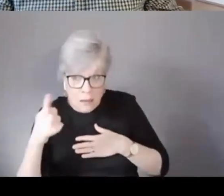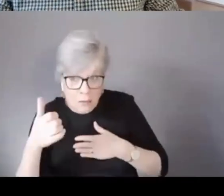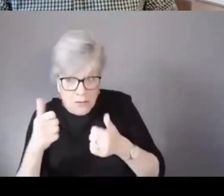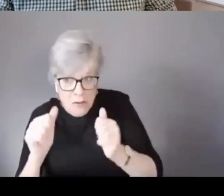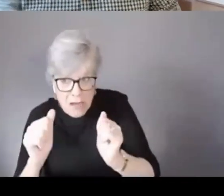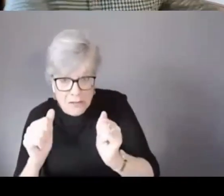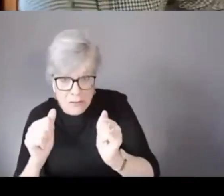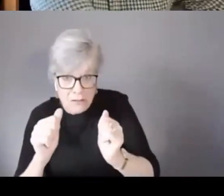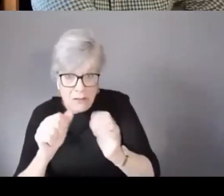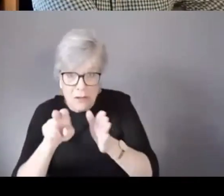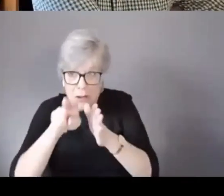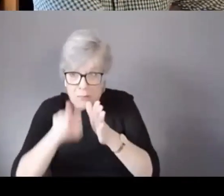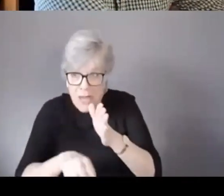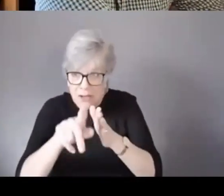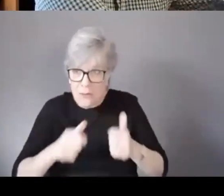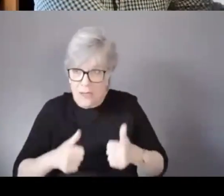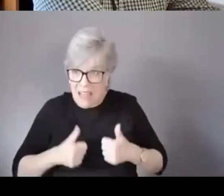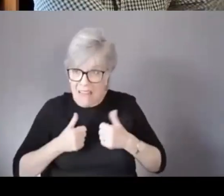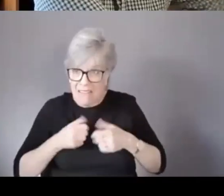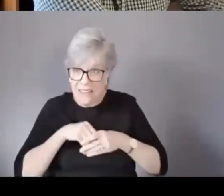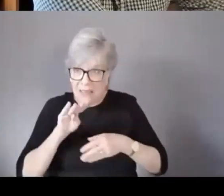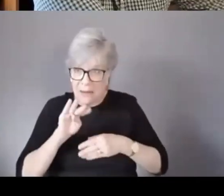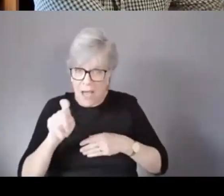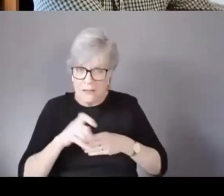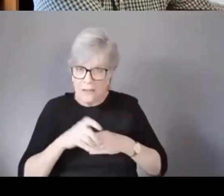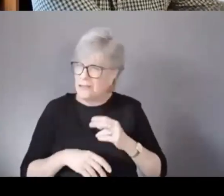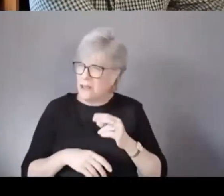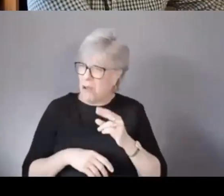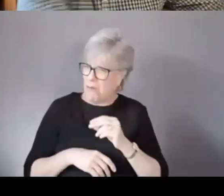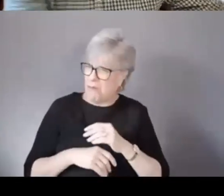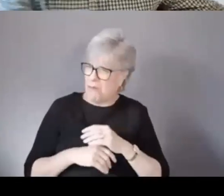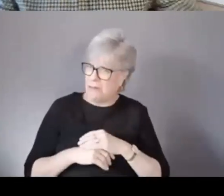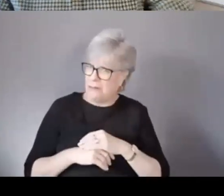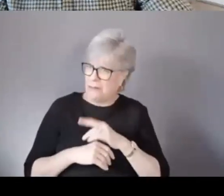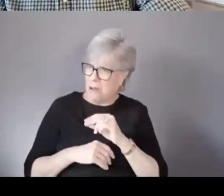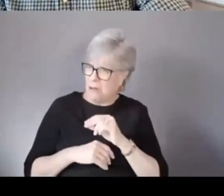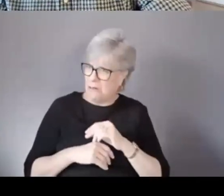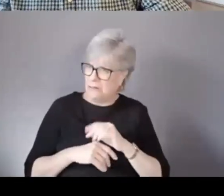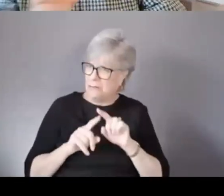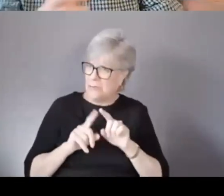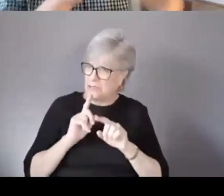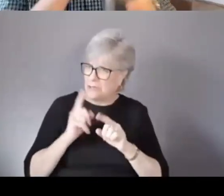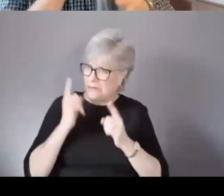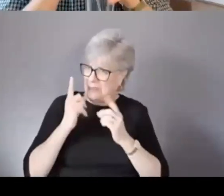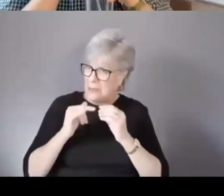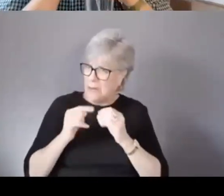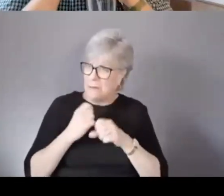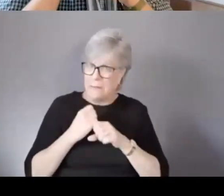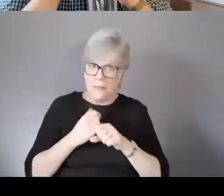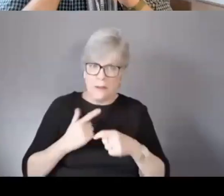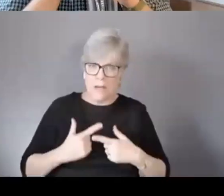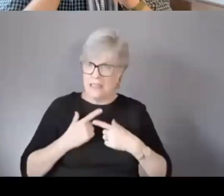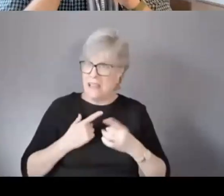to bury you alive in a box? No, but truly thinking about it does make my